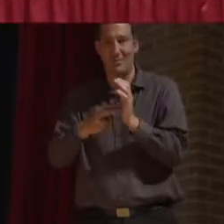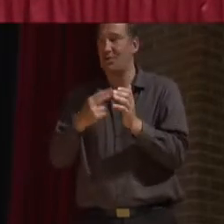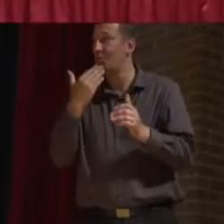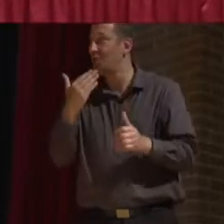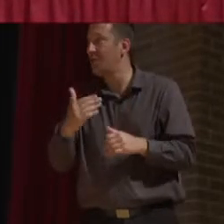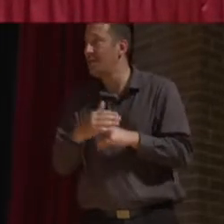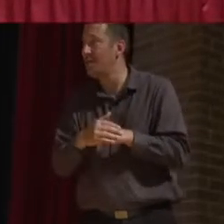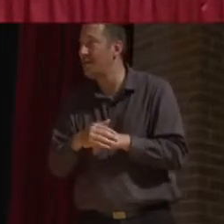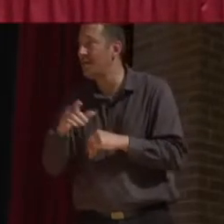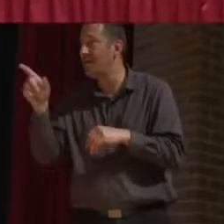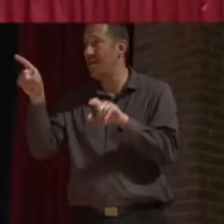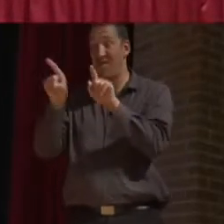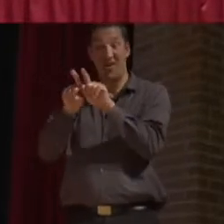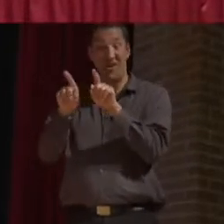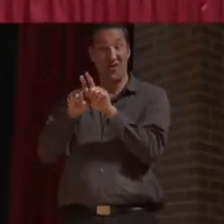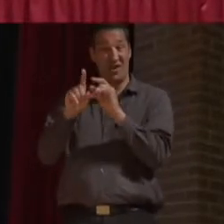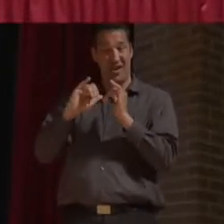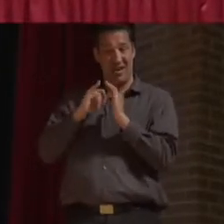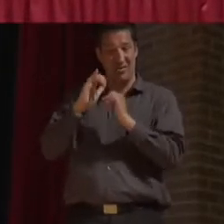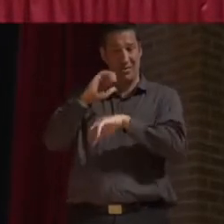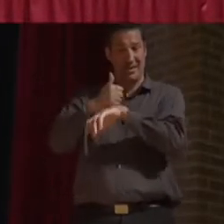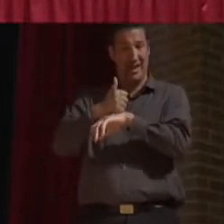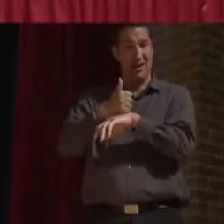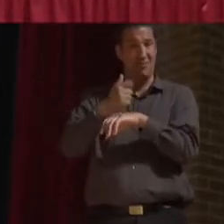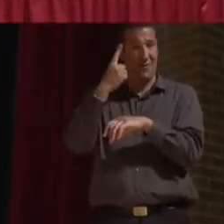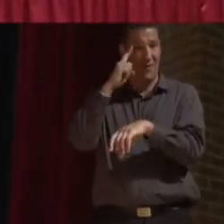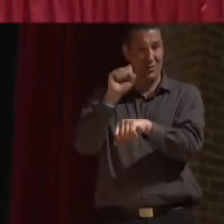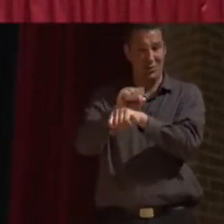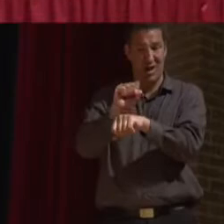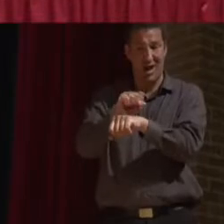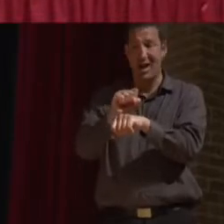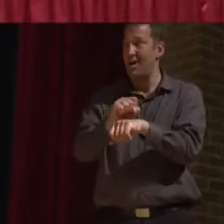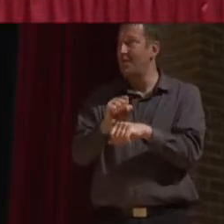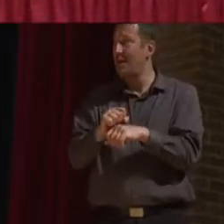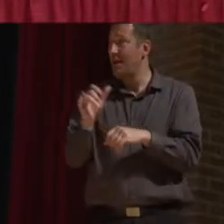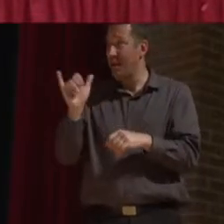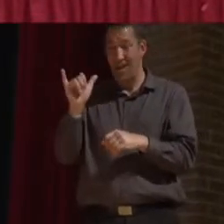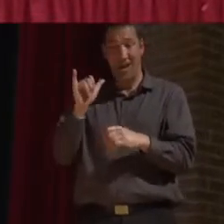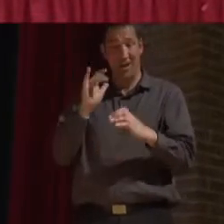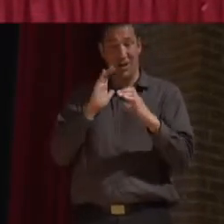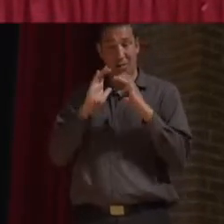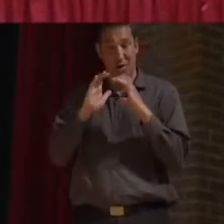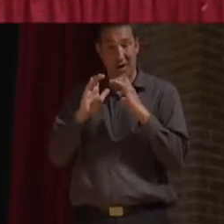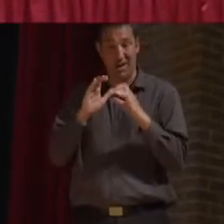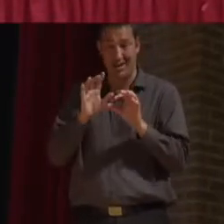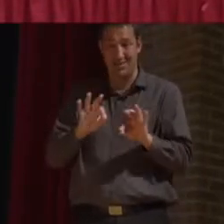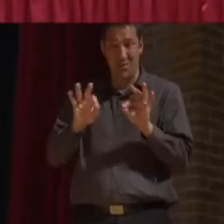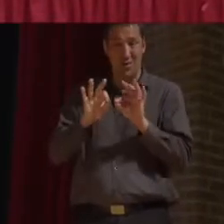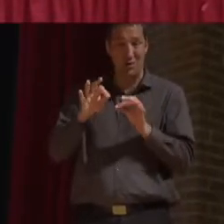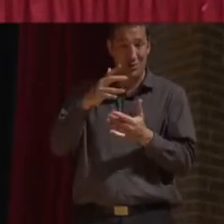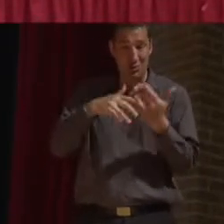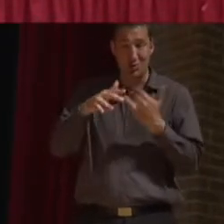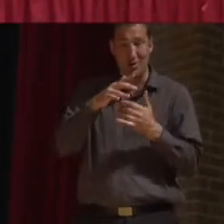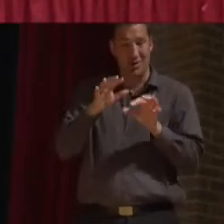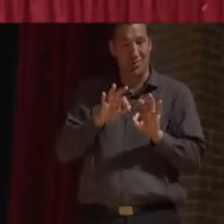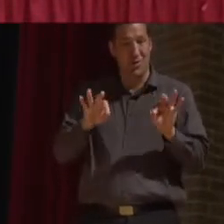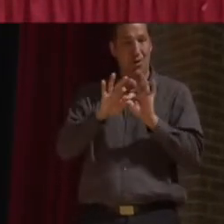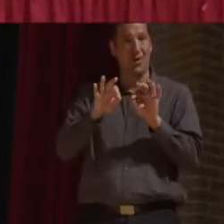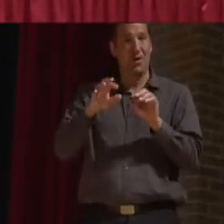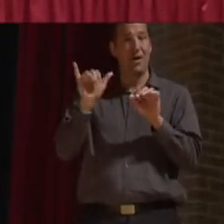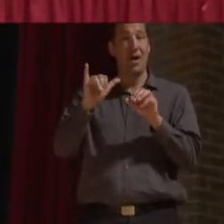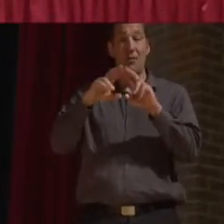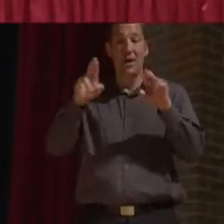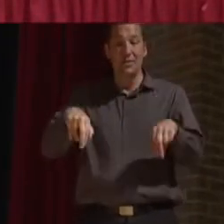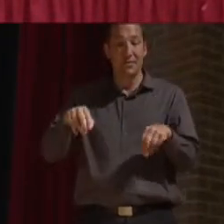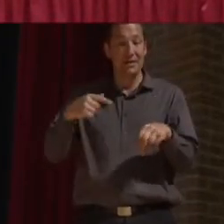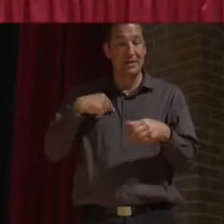entire structure that exists for getting a job, just to kind of piggyback on the whole communication and social piece is, you fill out a resume and you get called